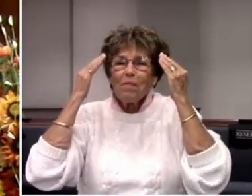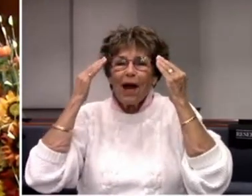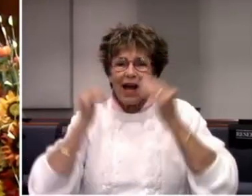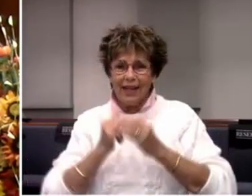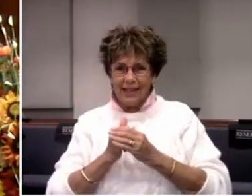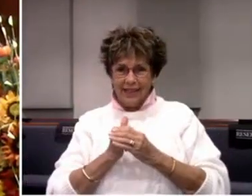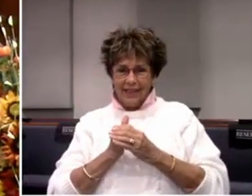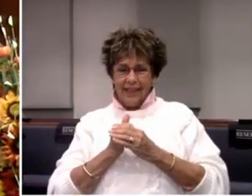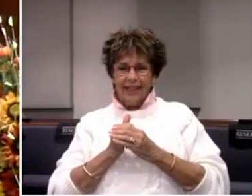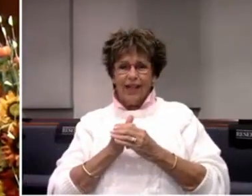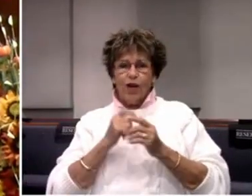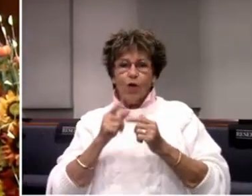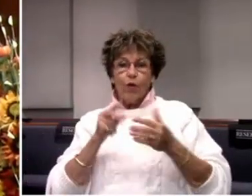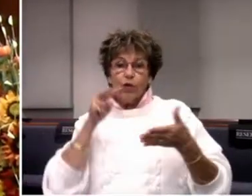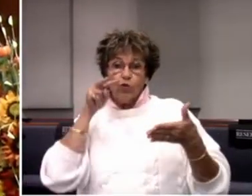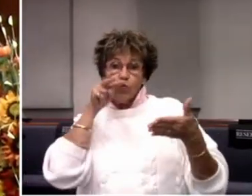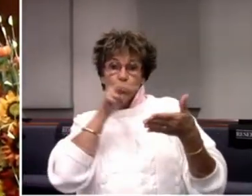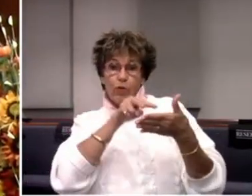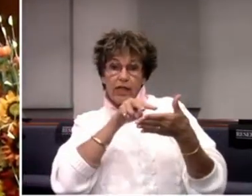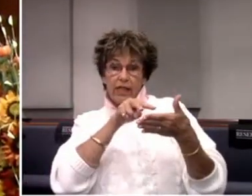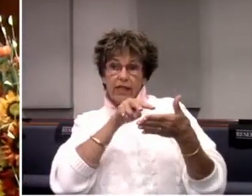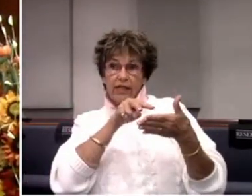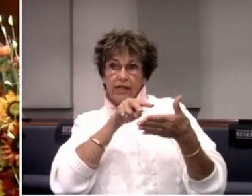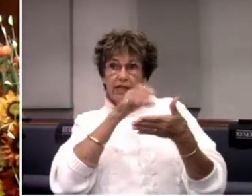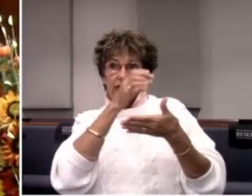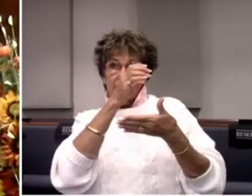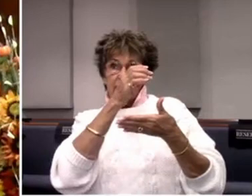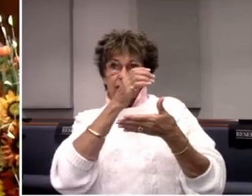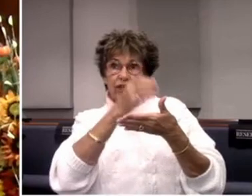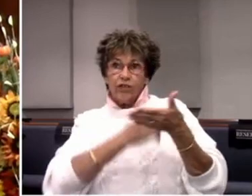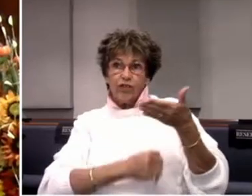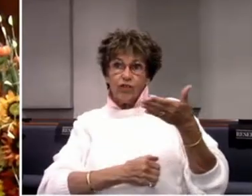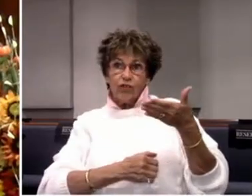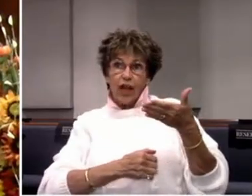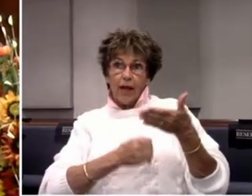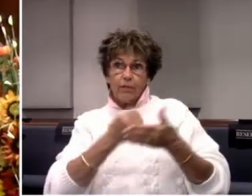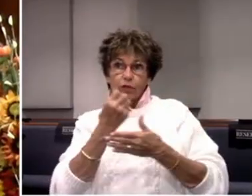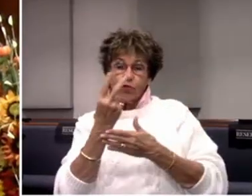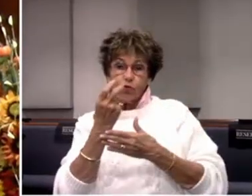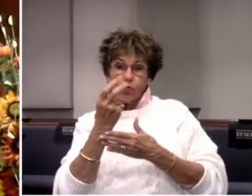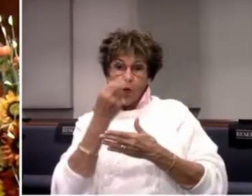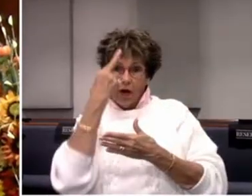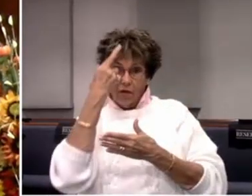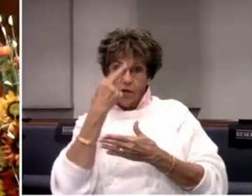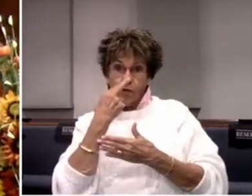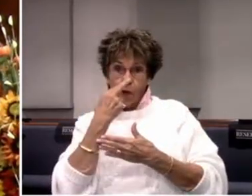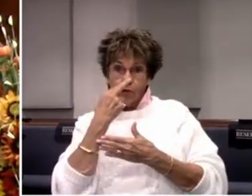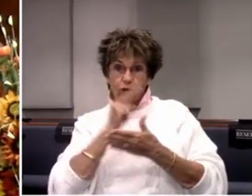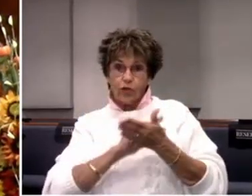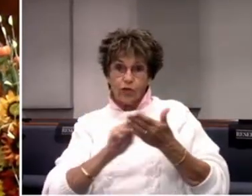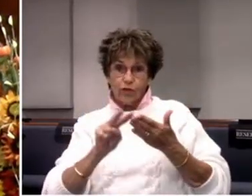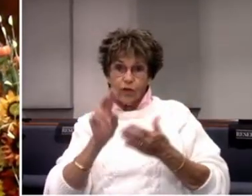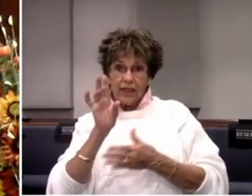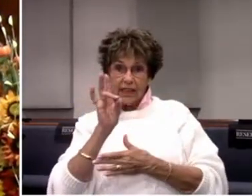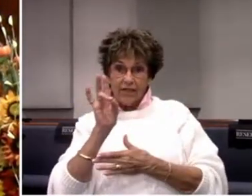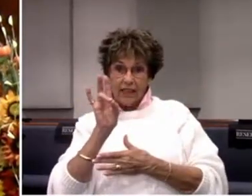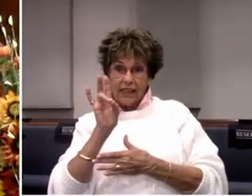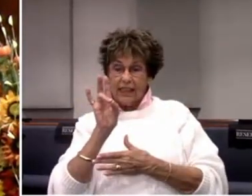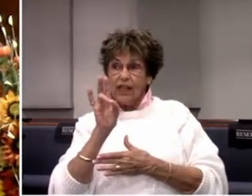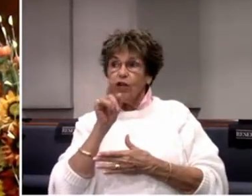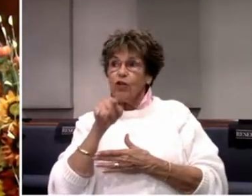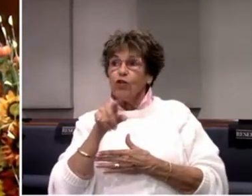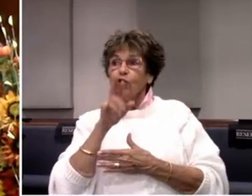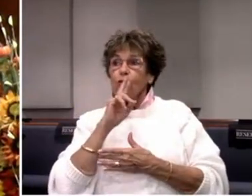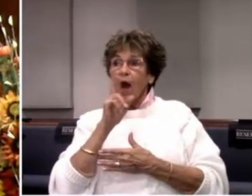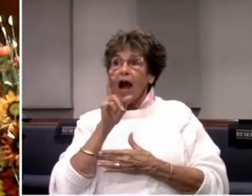number 17 in Romans chapter 12, practically speaking, Yes, you